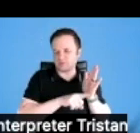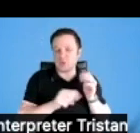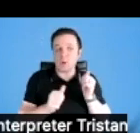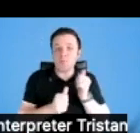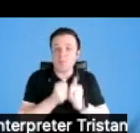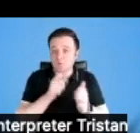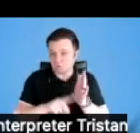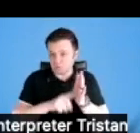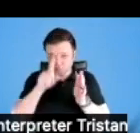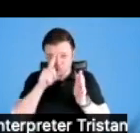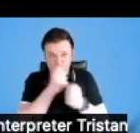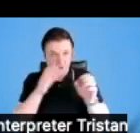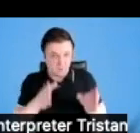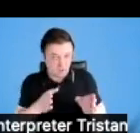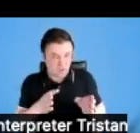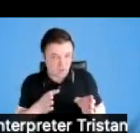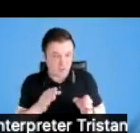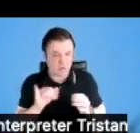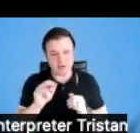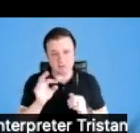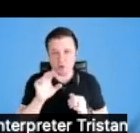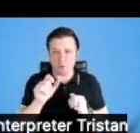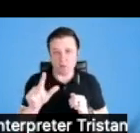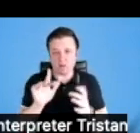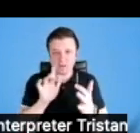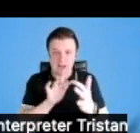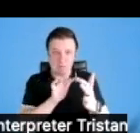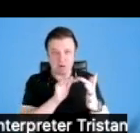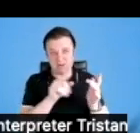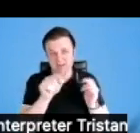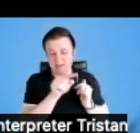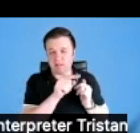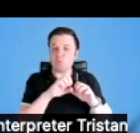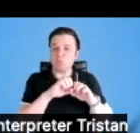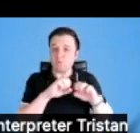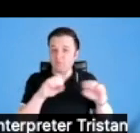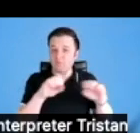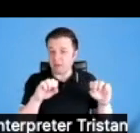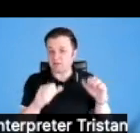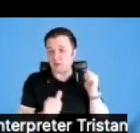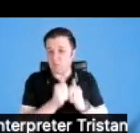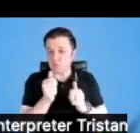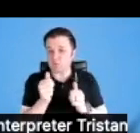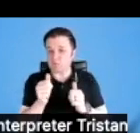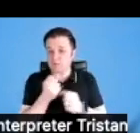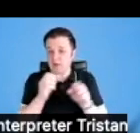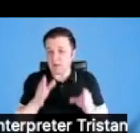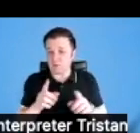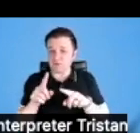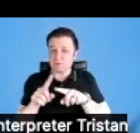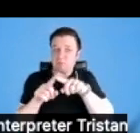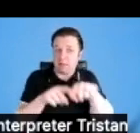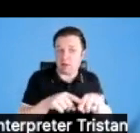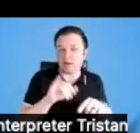survivors' use of informal network members reveals, as many of you know, that most survivors rely very heavily on their informal networks,